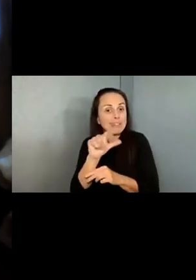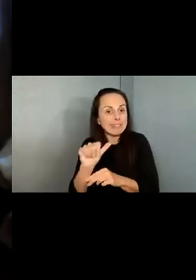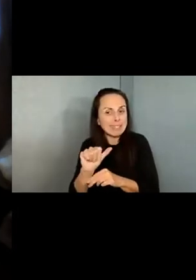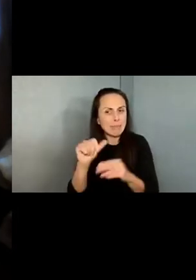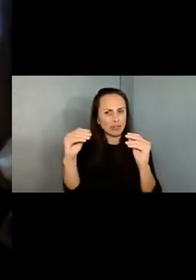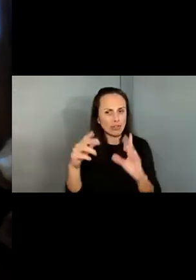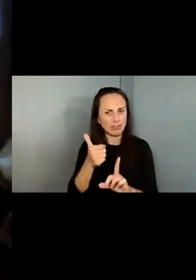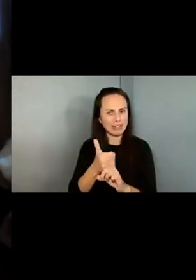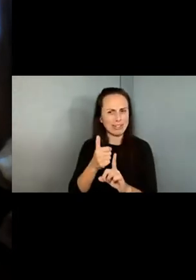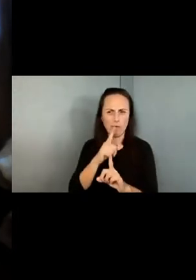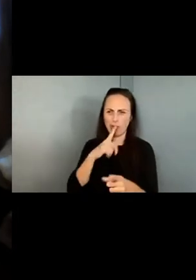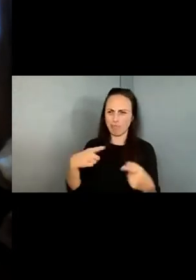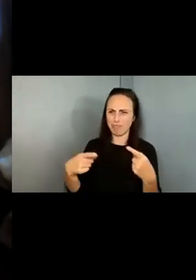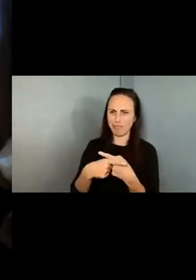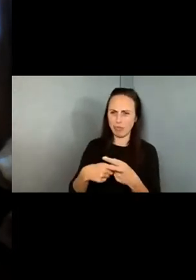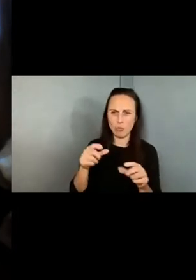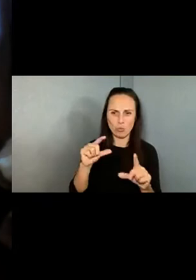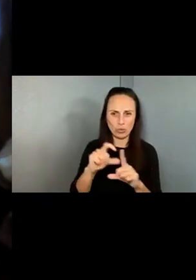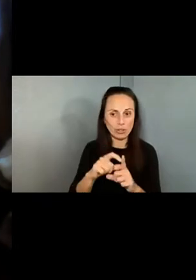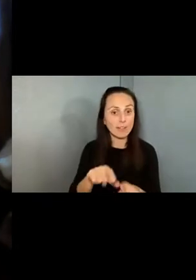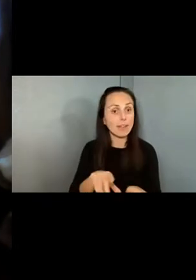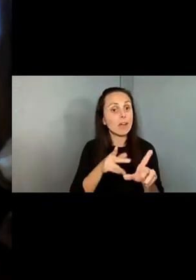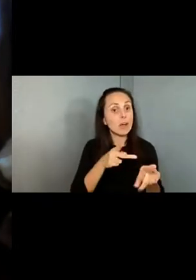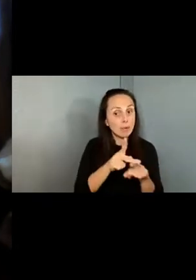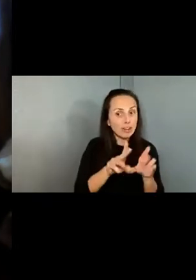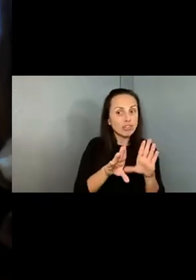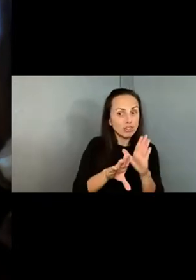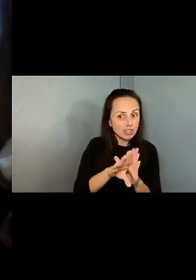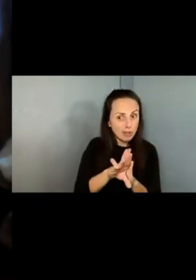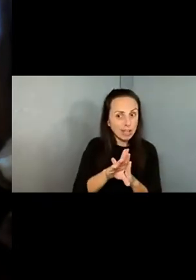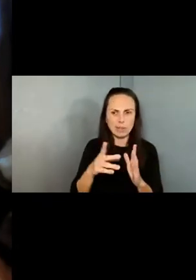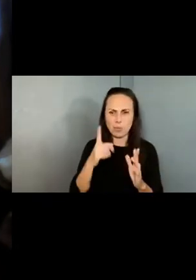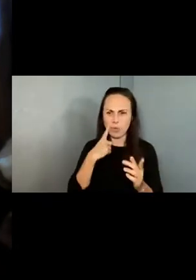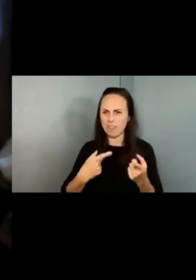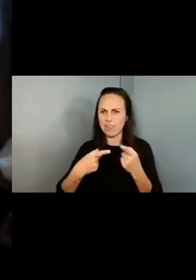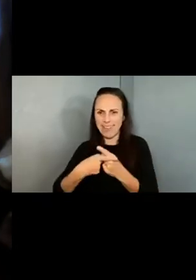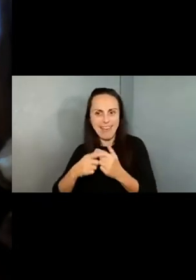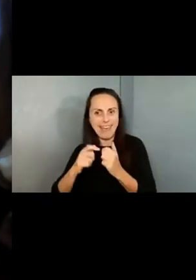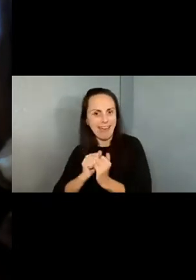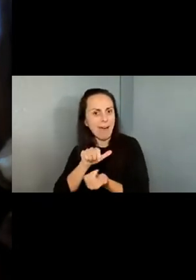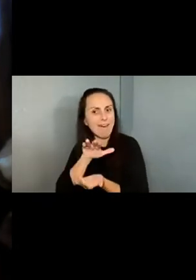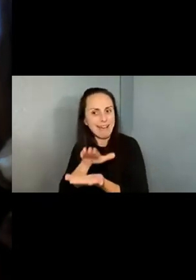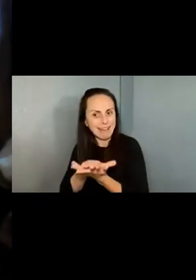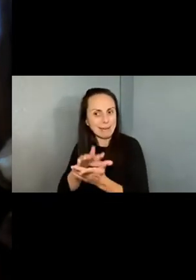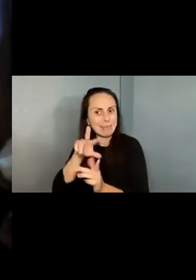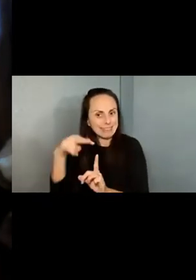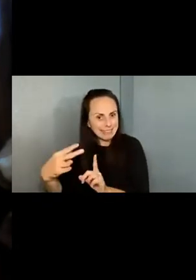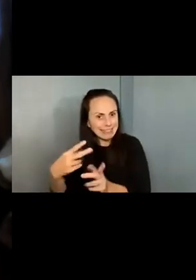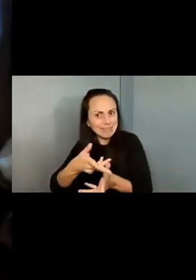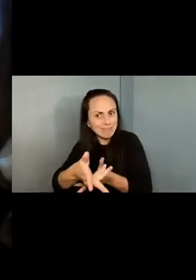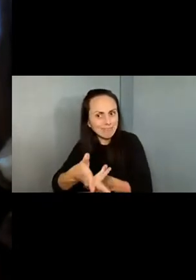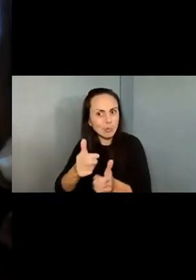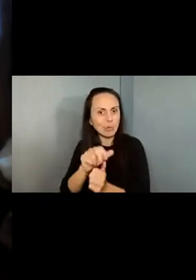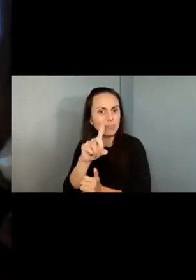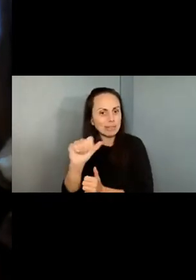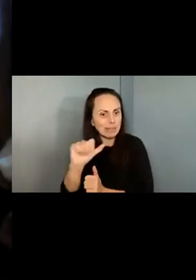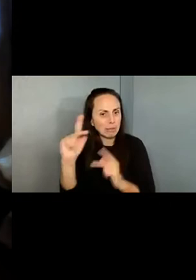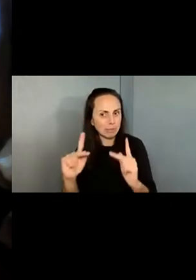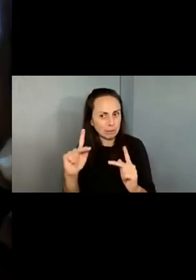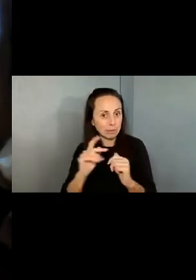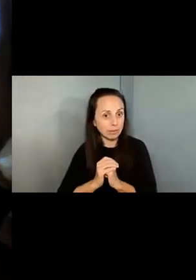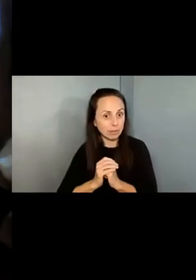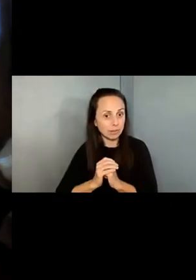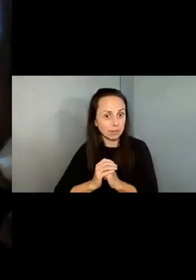of an oxymoron. Professional development is at odds with how the academy sees and treats disabled people. And